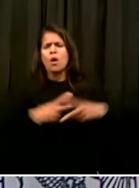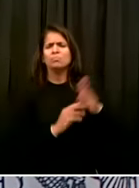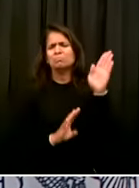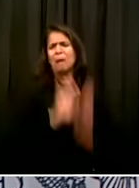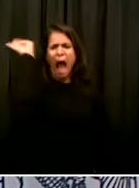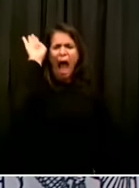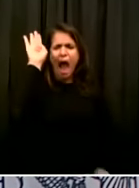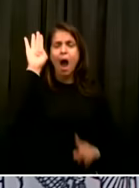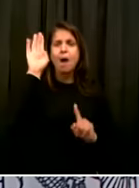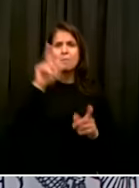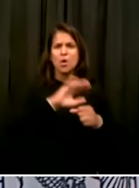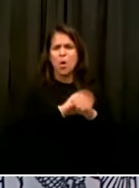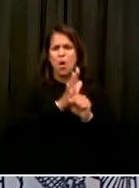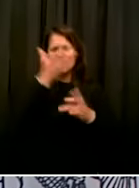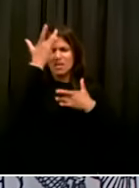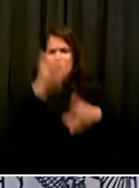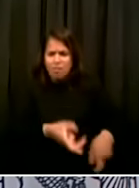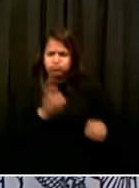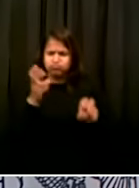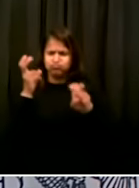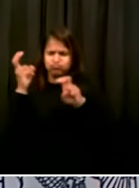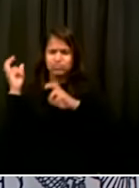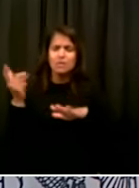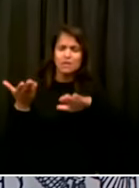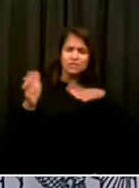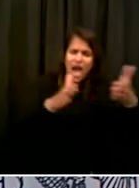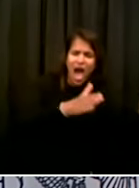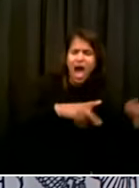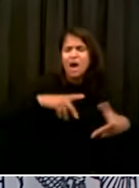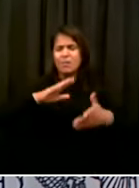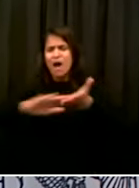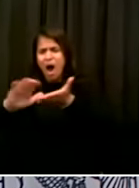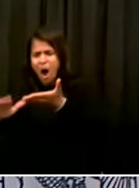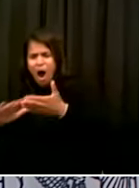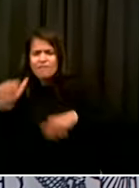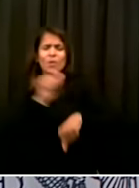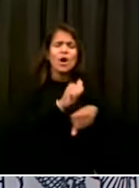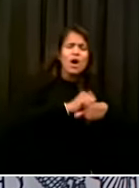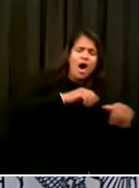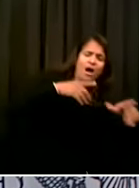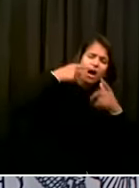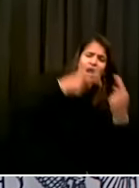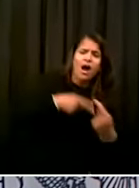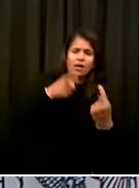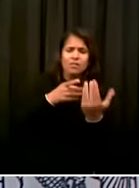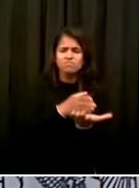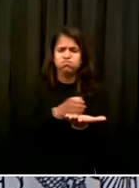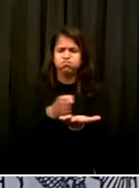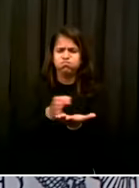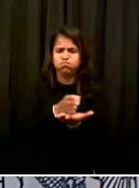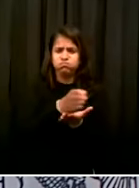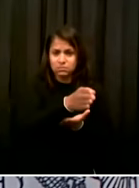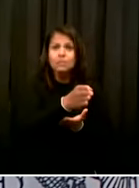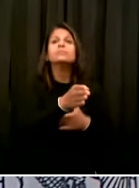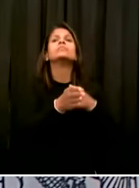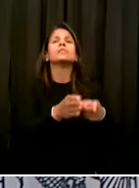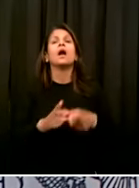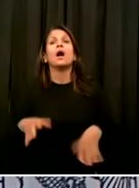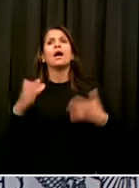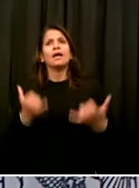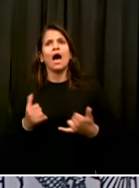the credit goes to New Yorkers. It goes to every single one of you who did the hard work of fighting back this